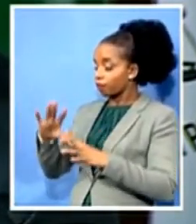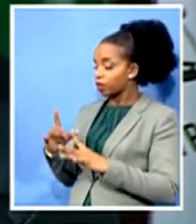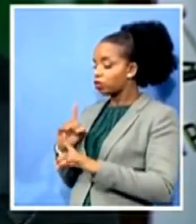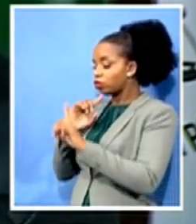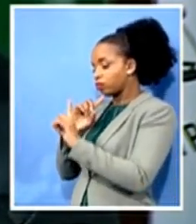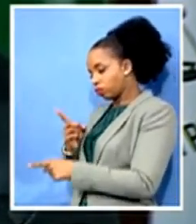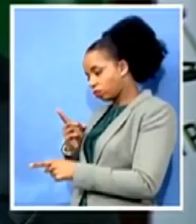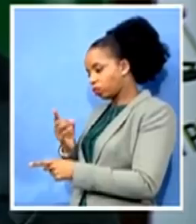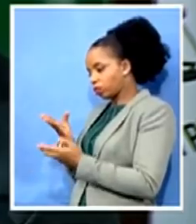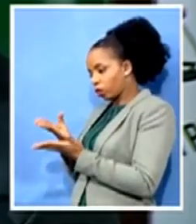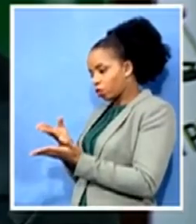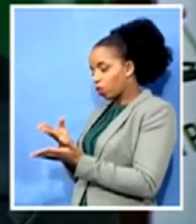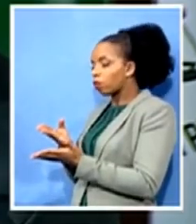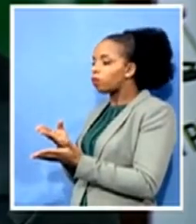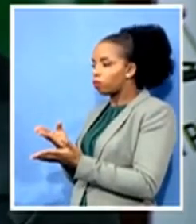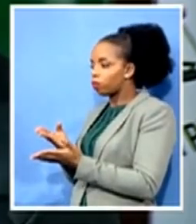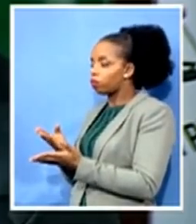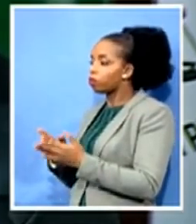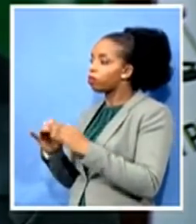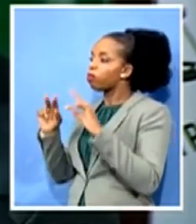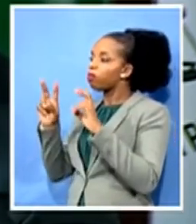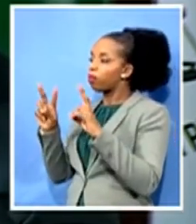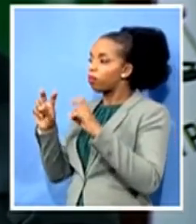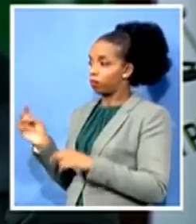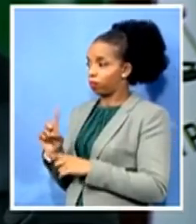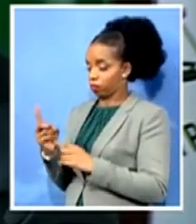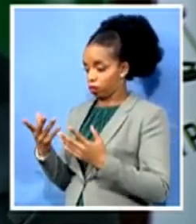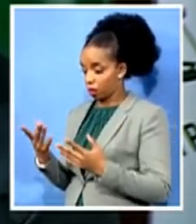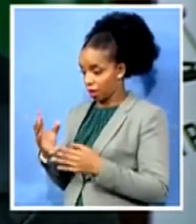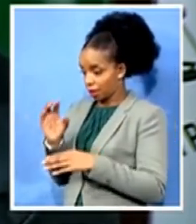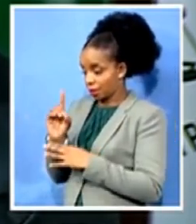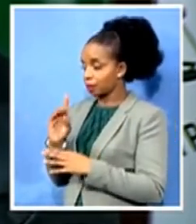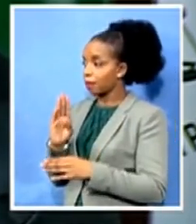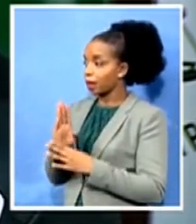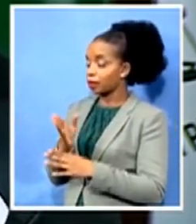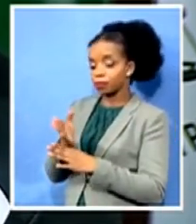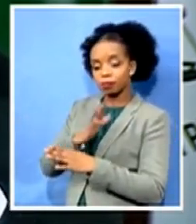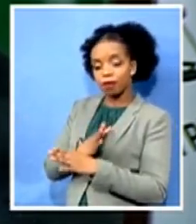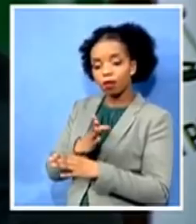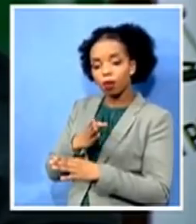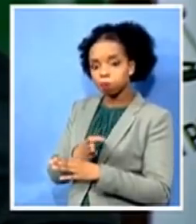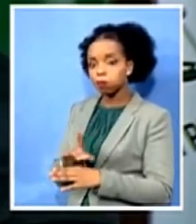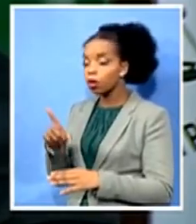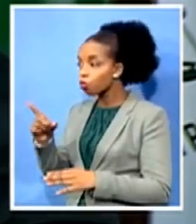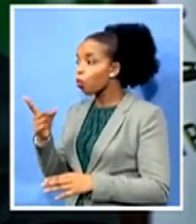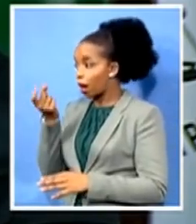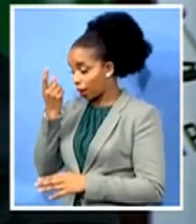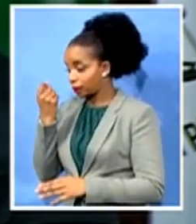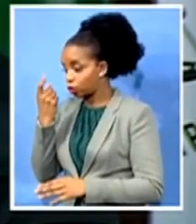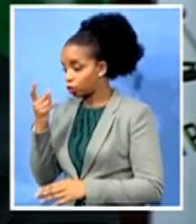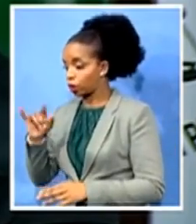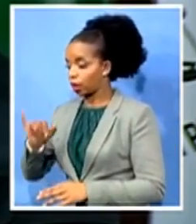compilation of a database. Was your understanding that this was going to be a newly